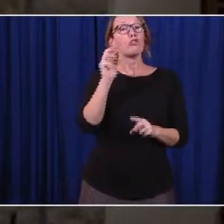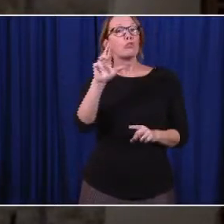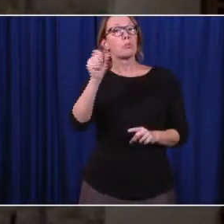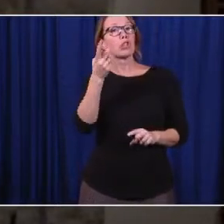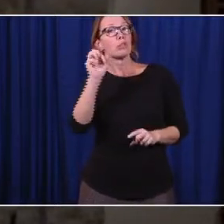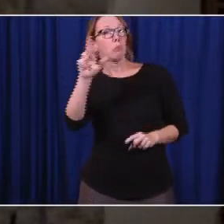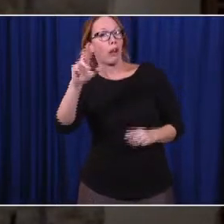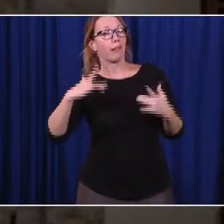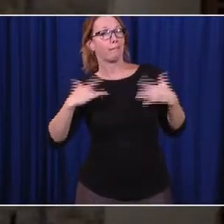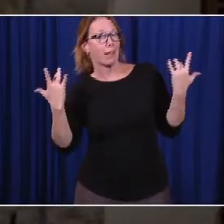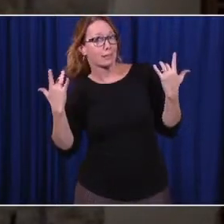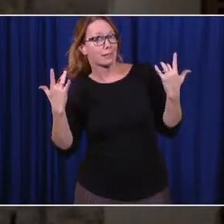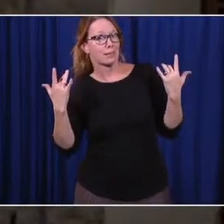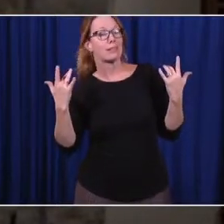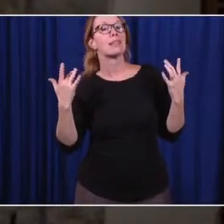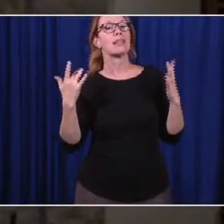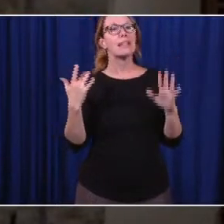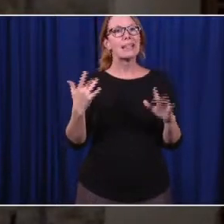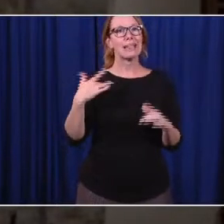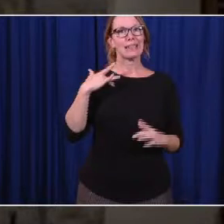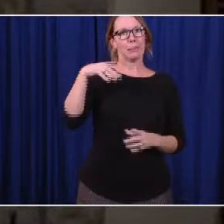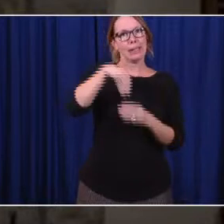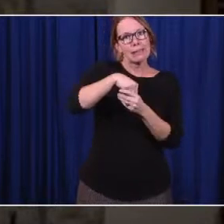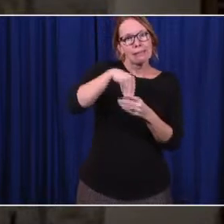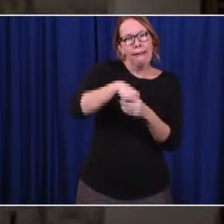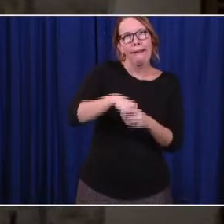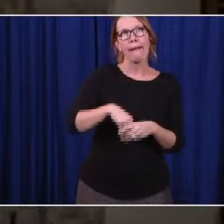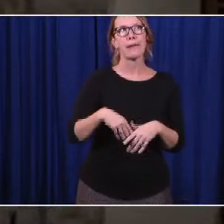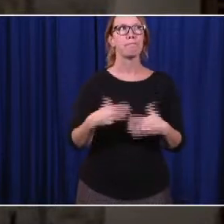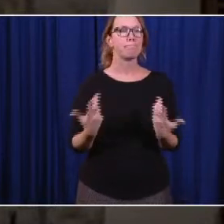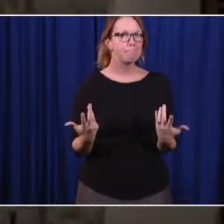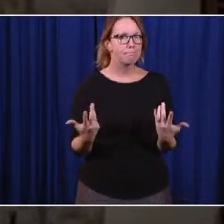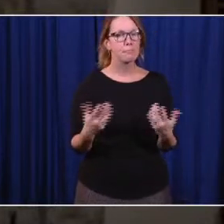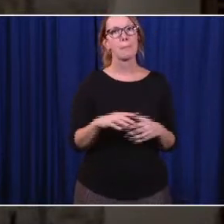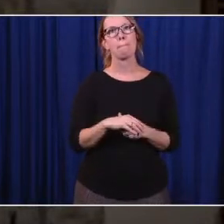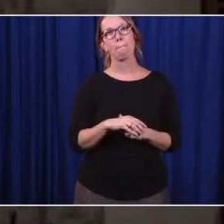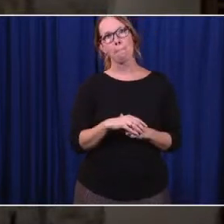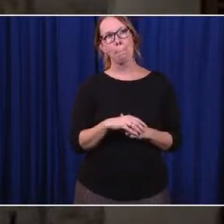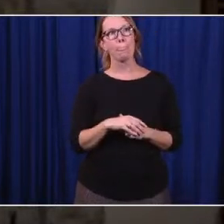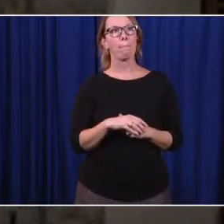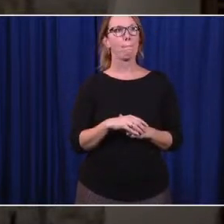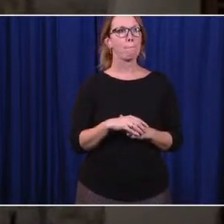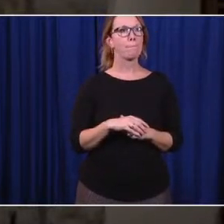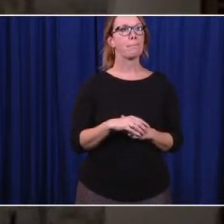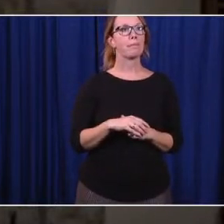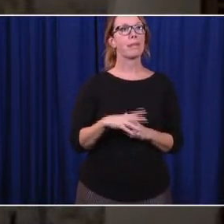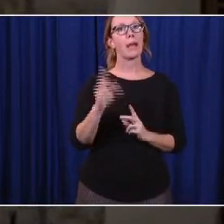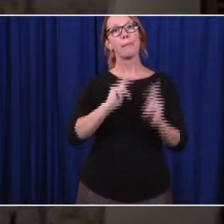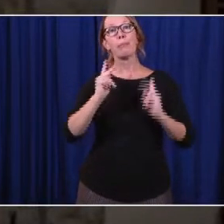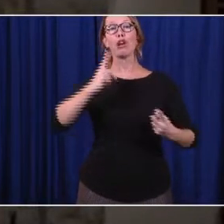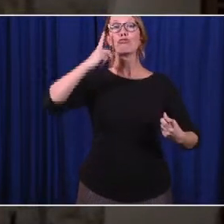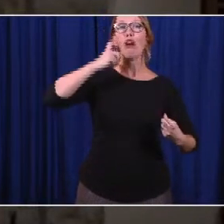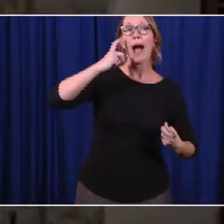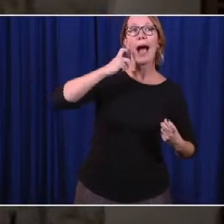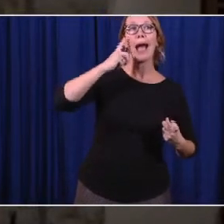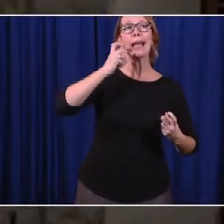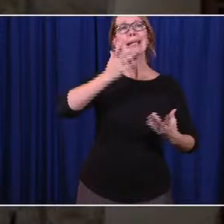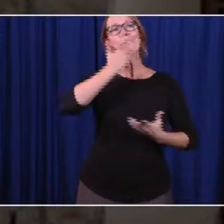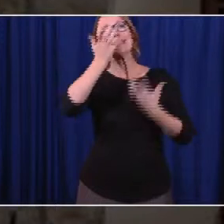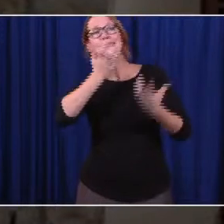what they generally have in common is they're inside, and people are crying, singing, talking